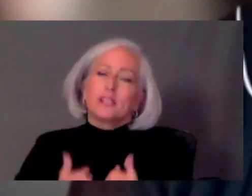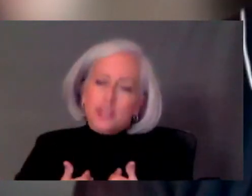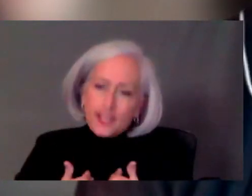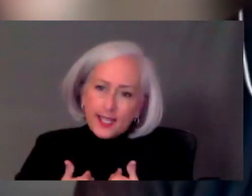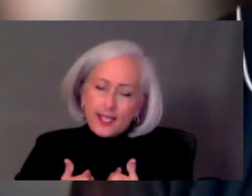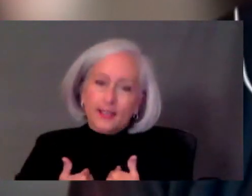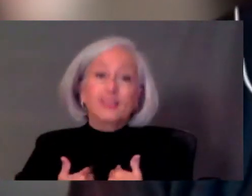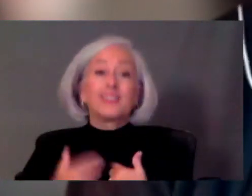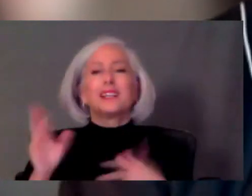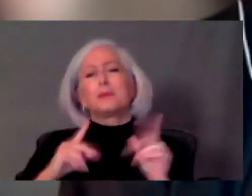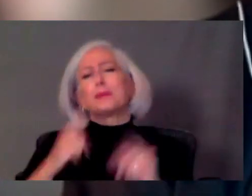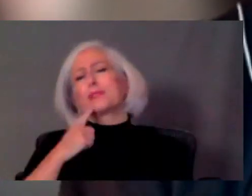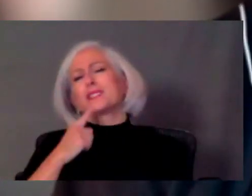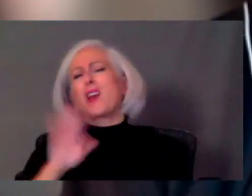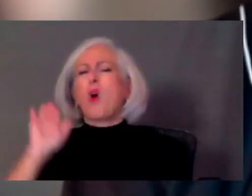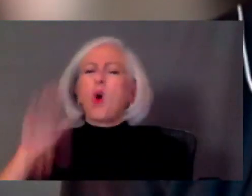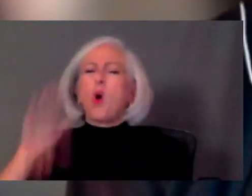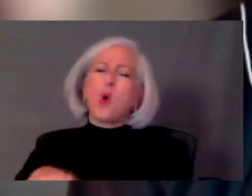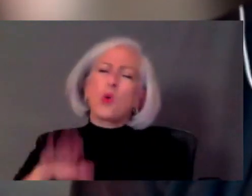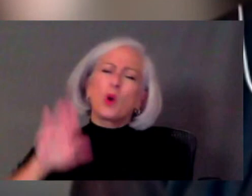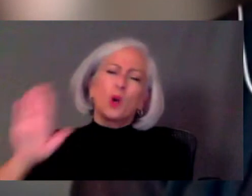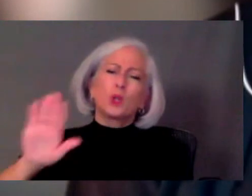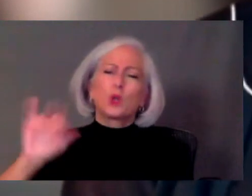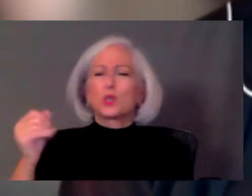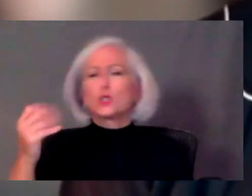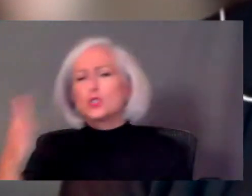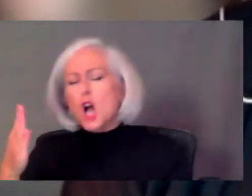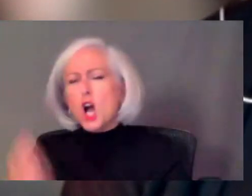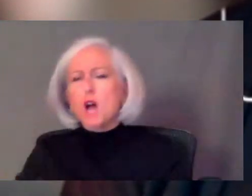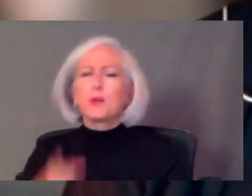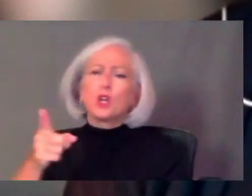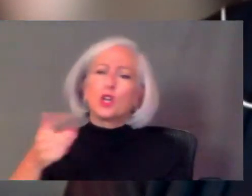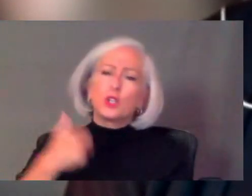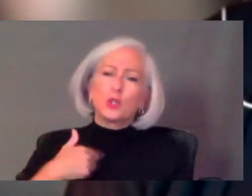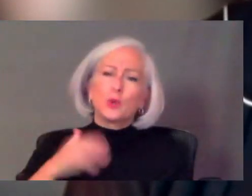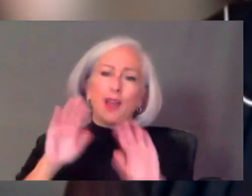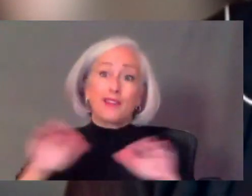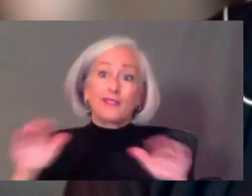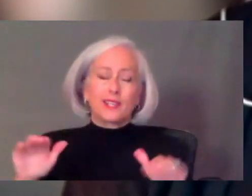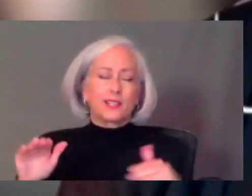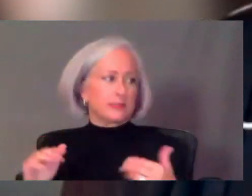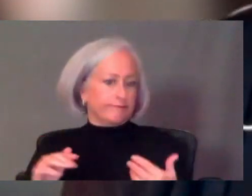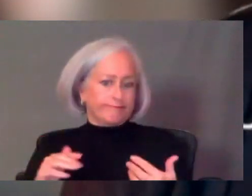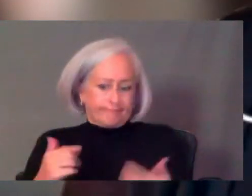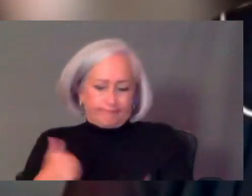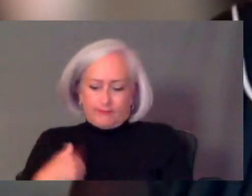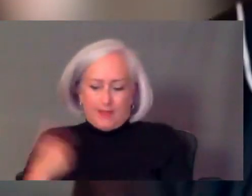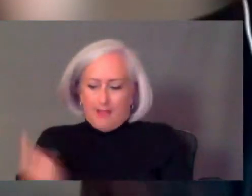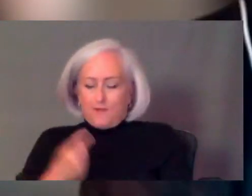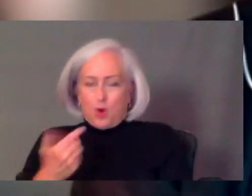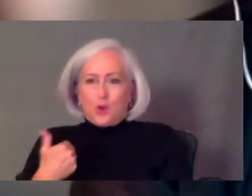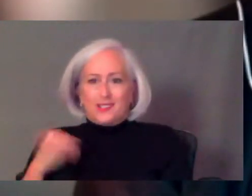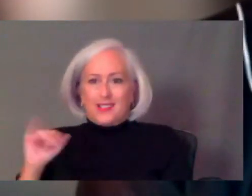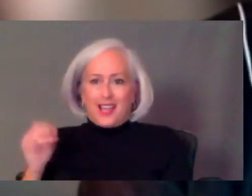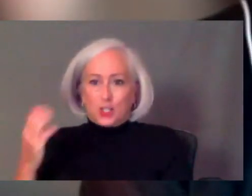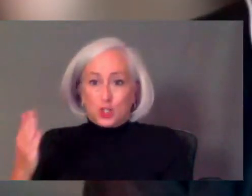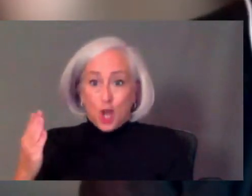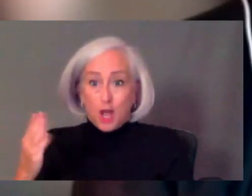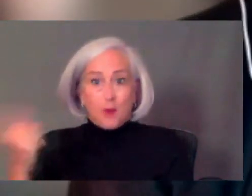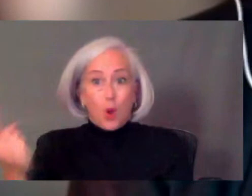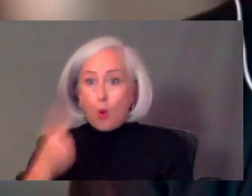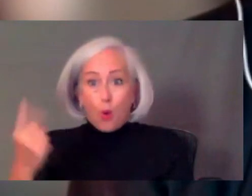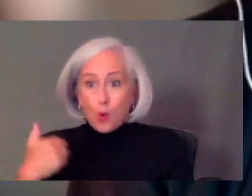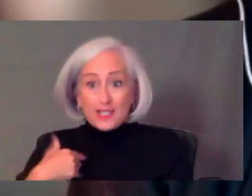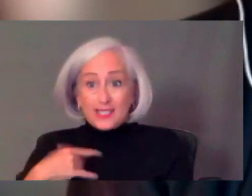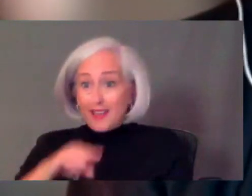mask, and every time I walk into a store, anywhere I go, if I'm indoors, I'm just masked. I don't care. I don't pay attention